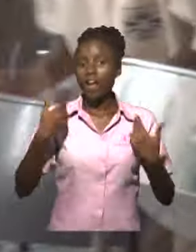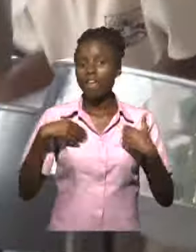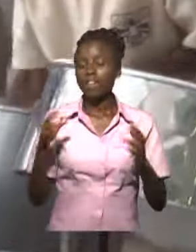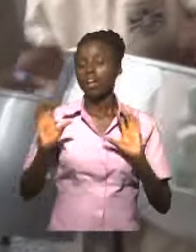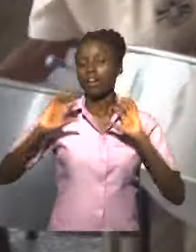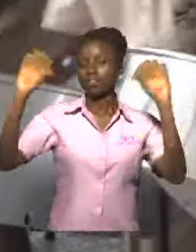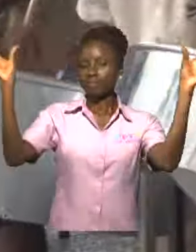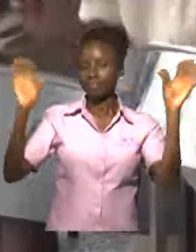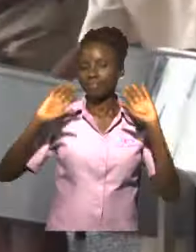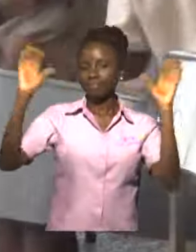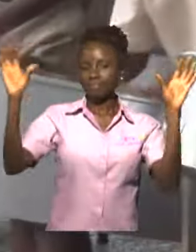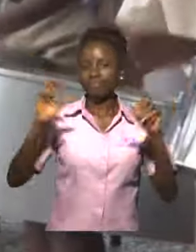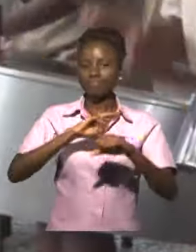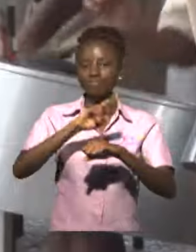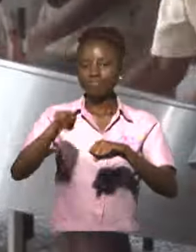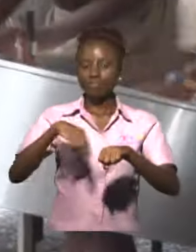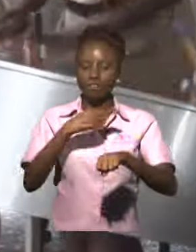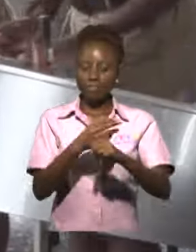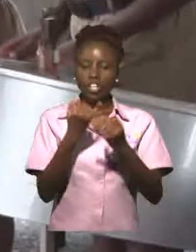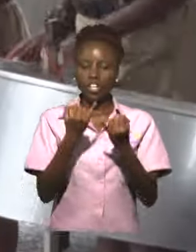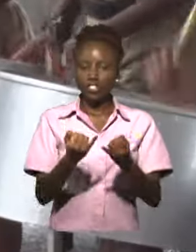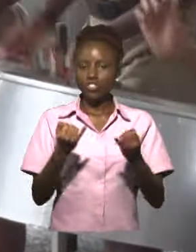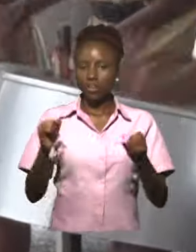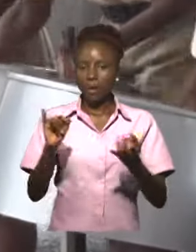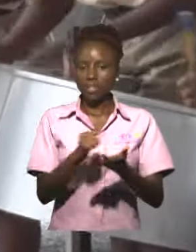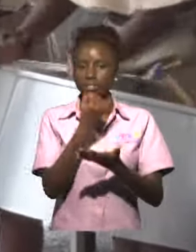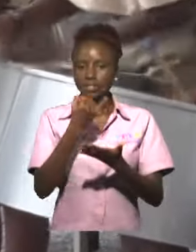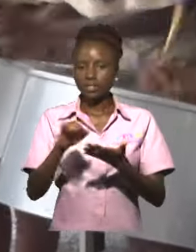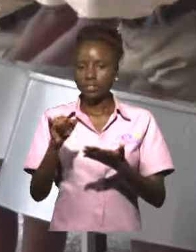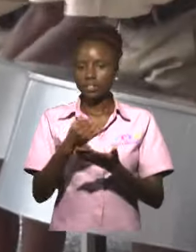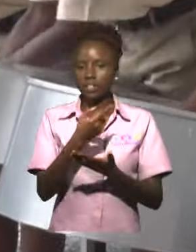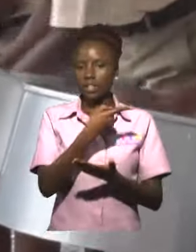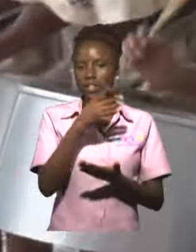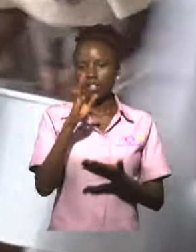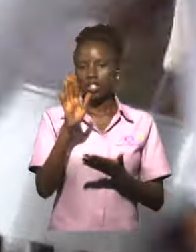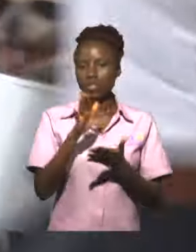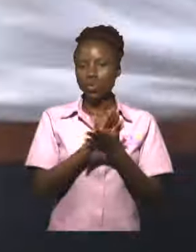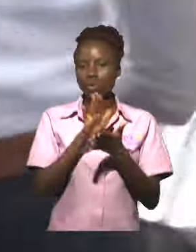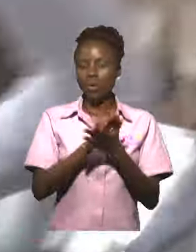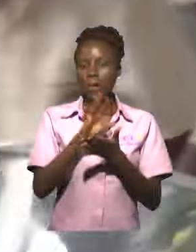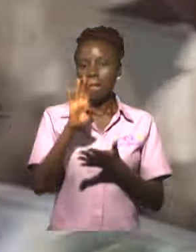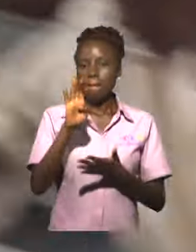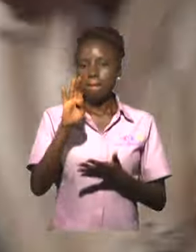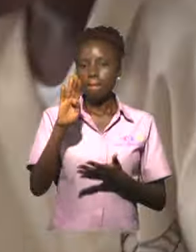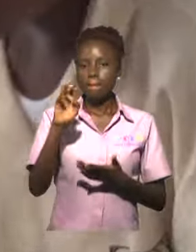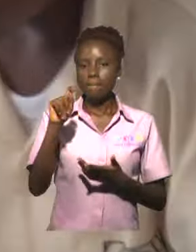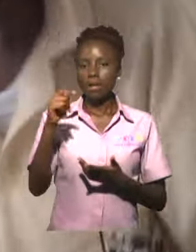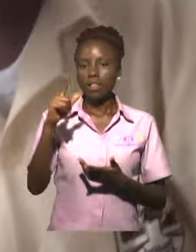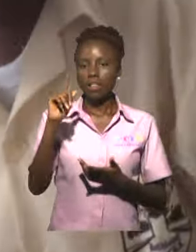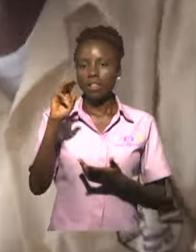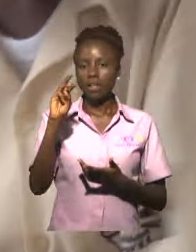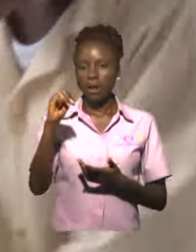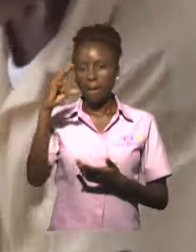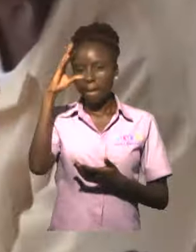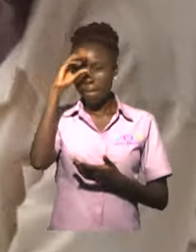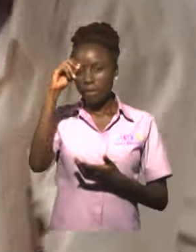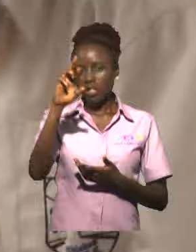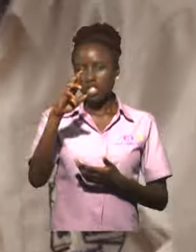spirit with the national instrument? The Bethlehem Boys RC giving a performance that called